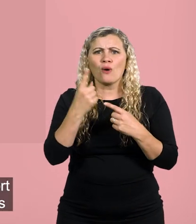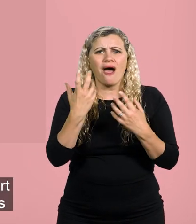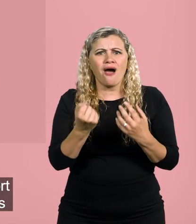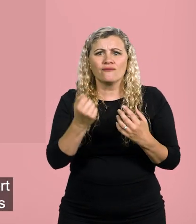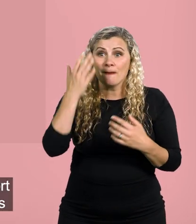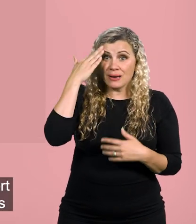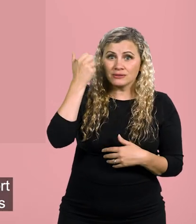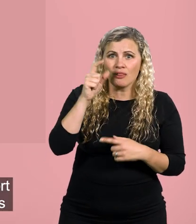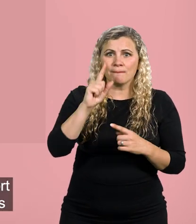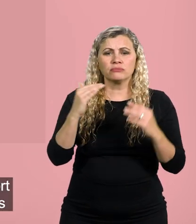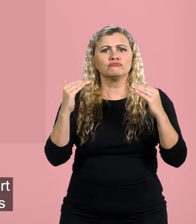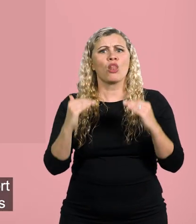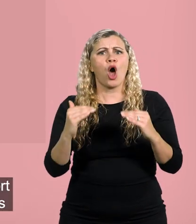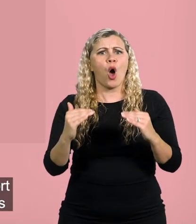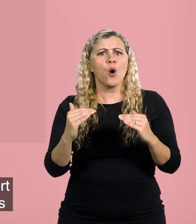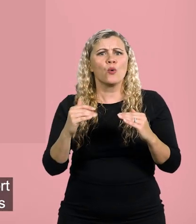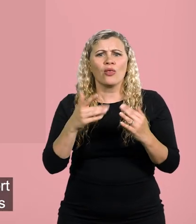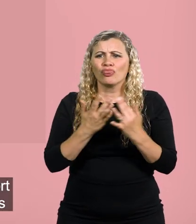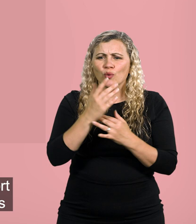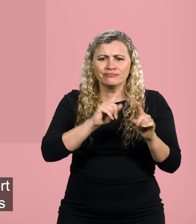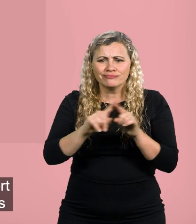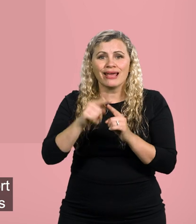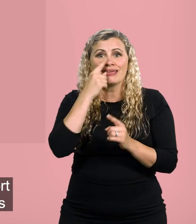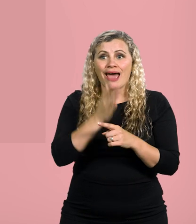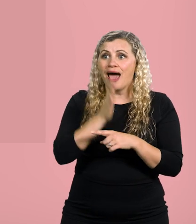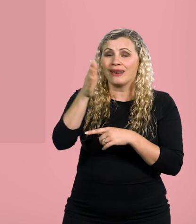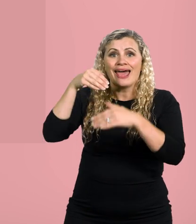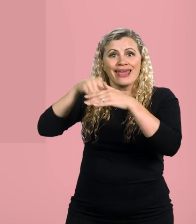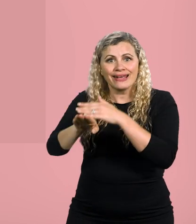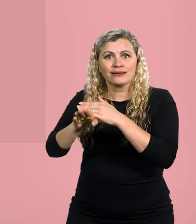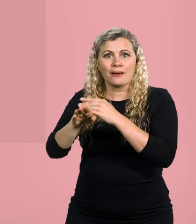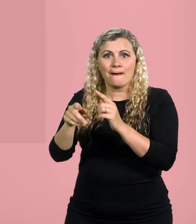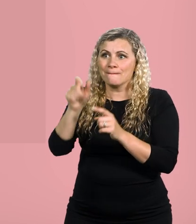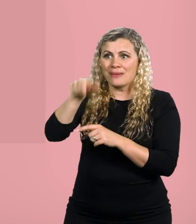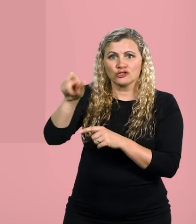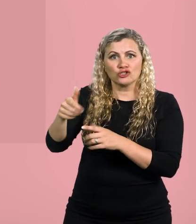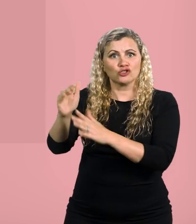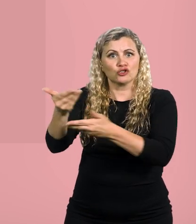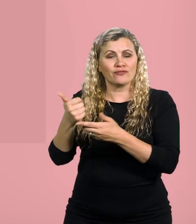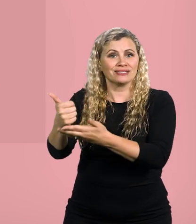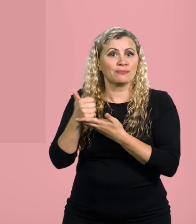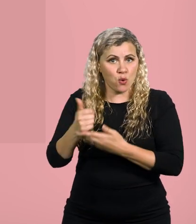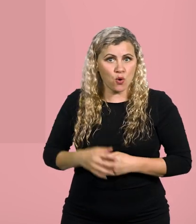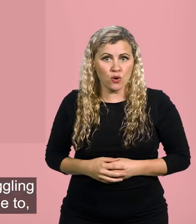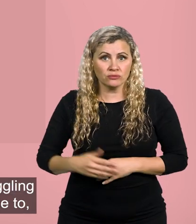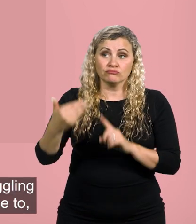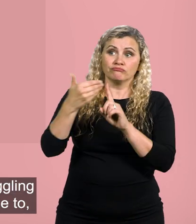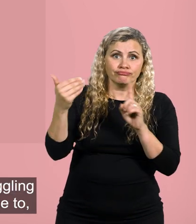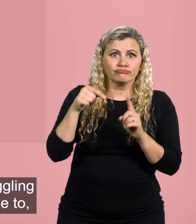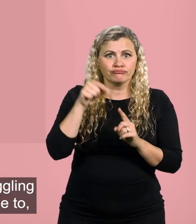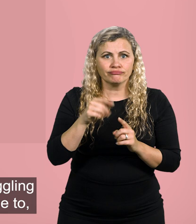includes easy access support for low level mental health issues through to inpatient services